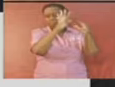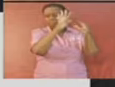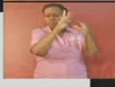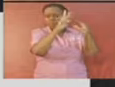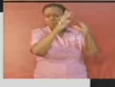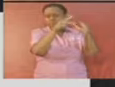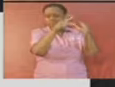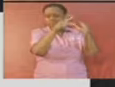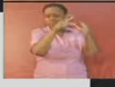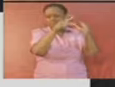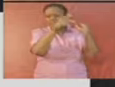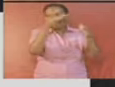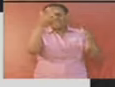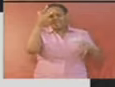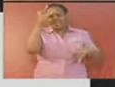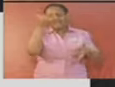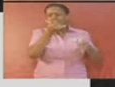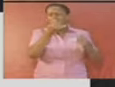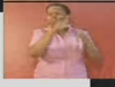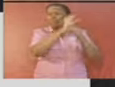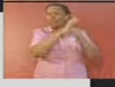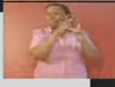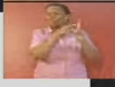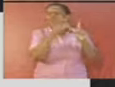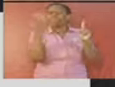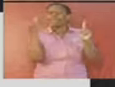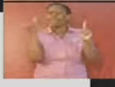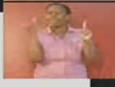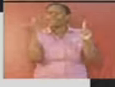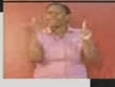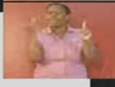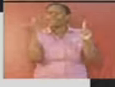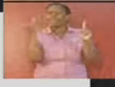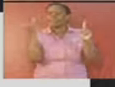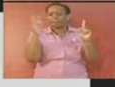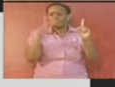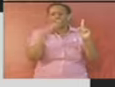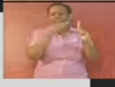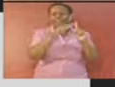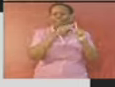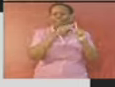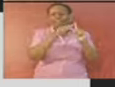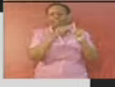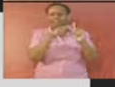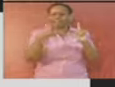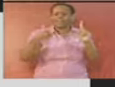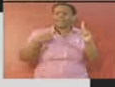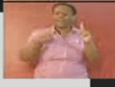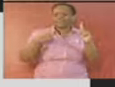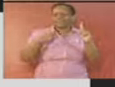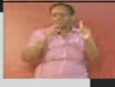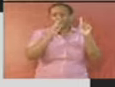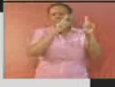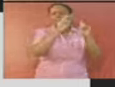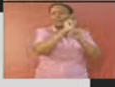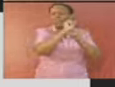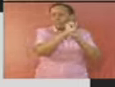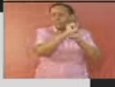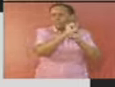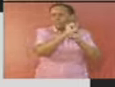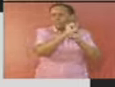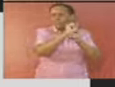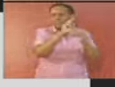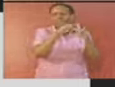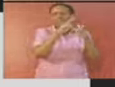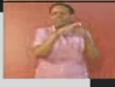work knowing that they were ill. You would have heard her say that there was somebody in Point Fortin